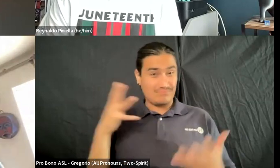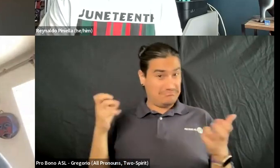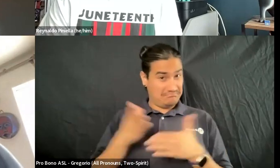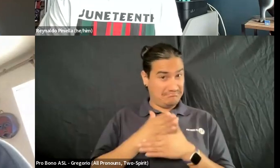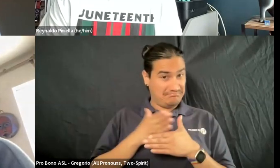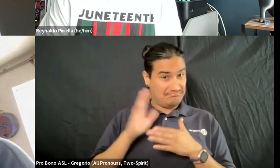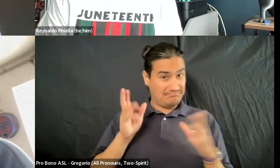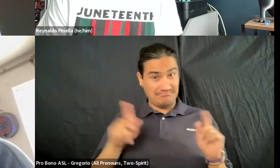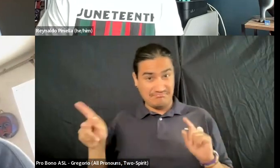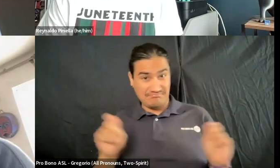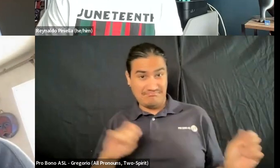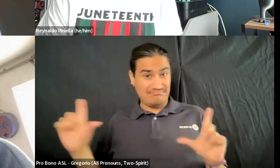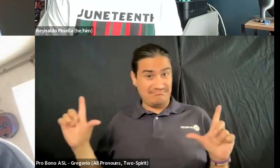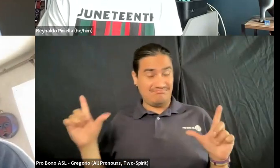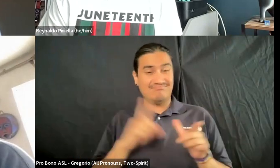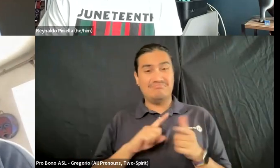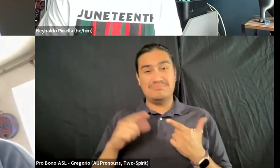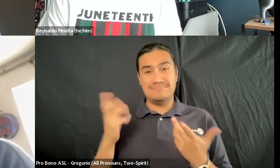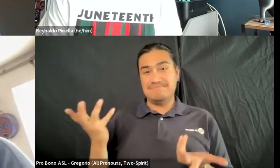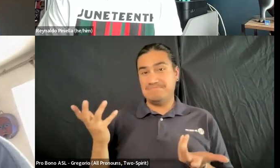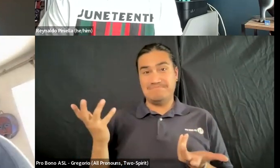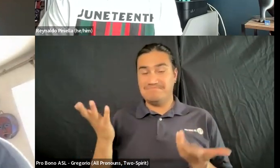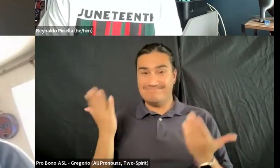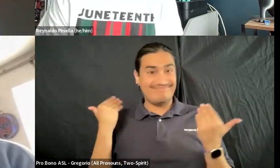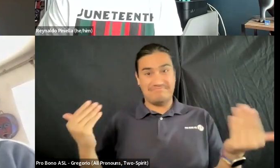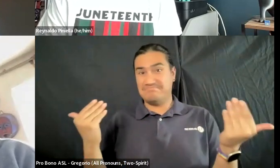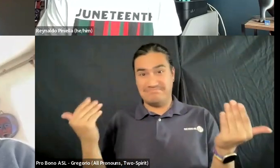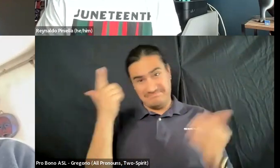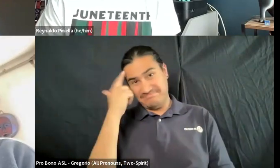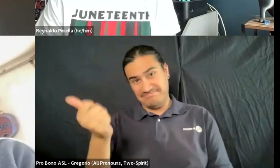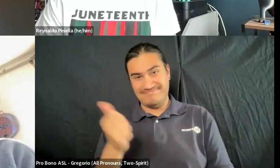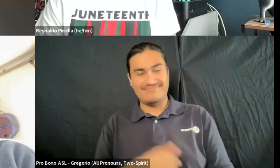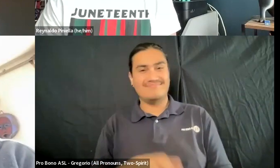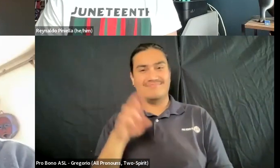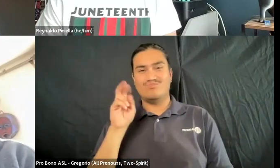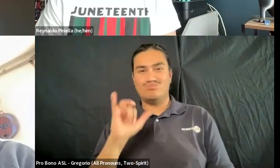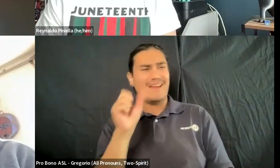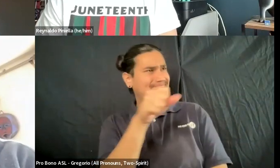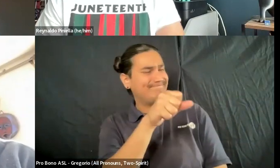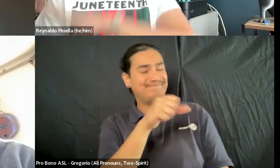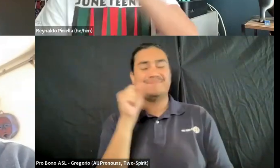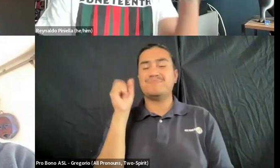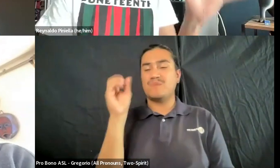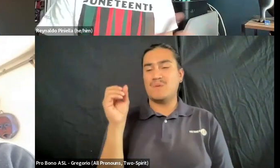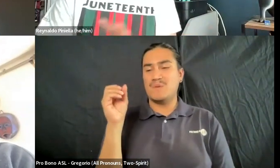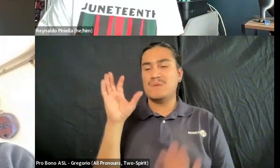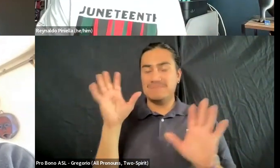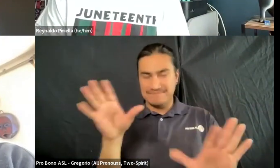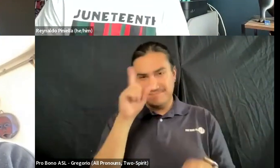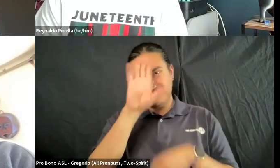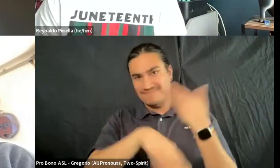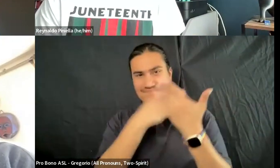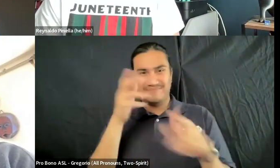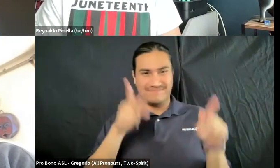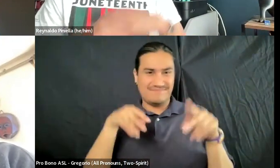the PowerPoint? And go for it. Absolutely. So for all the people on